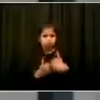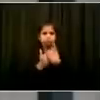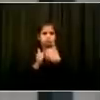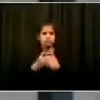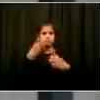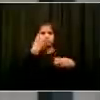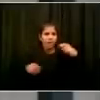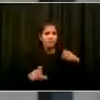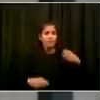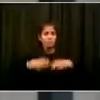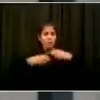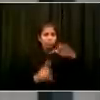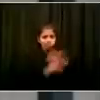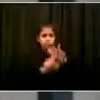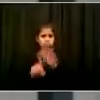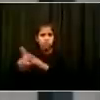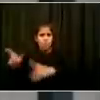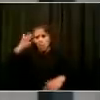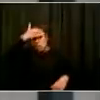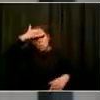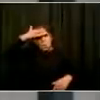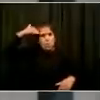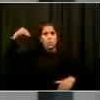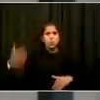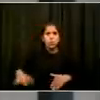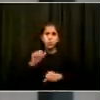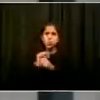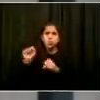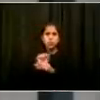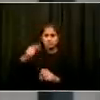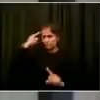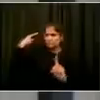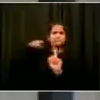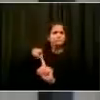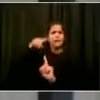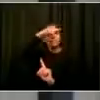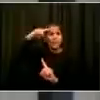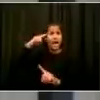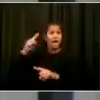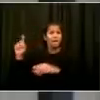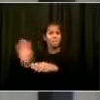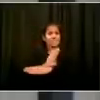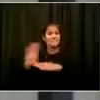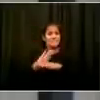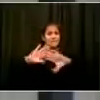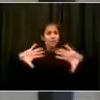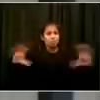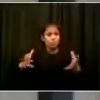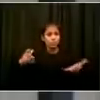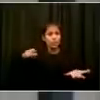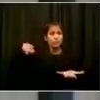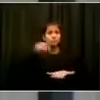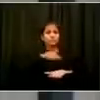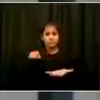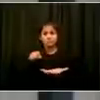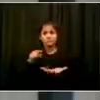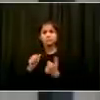who came before me. Today is not only about contracts. It's about nourishing the